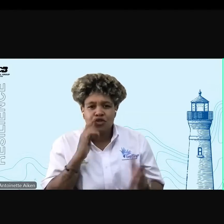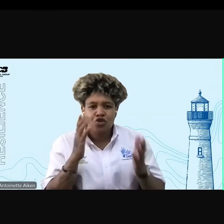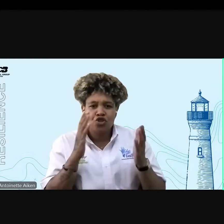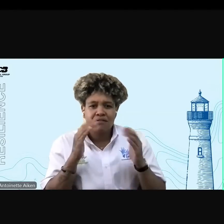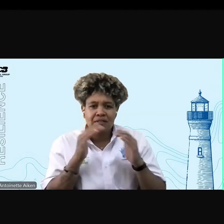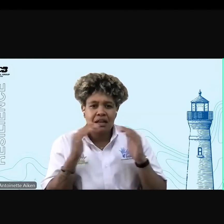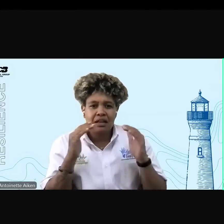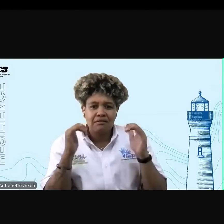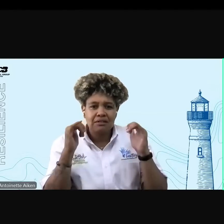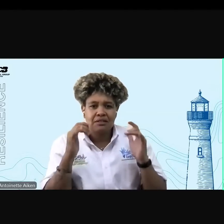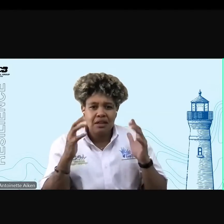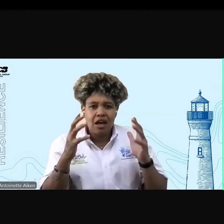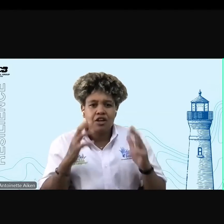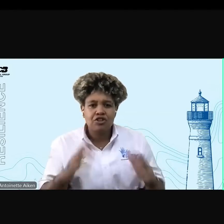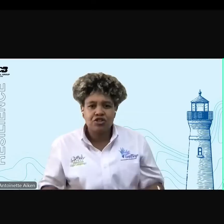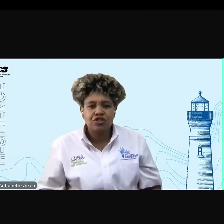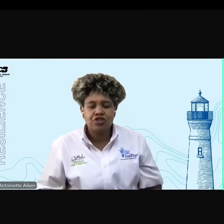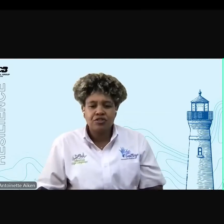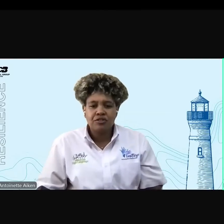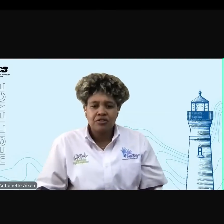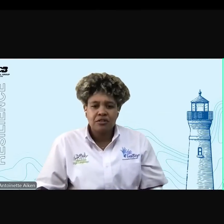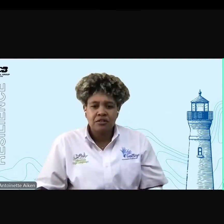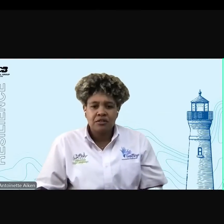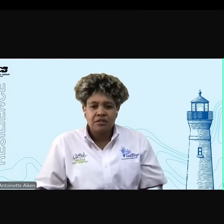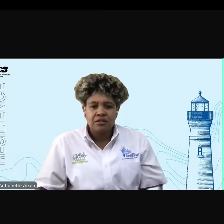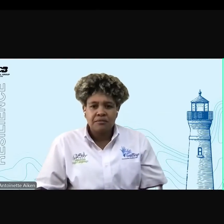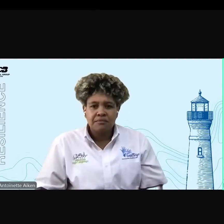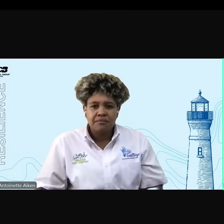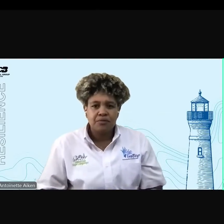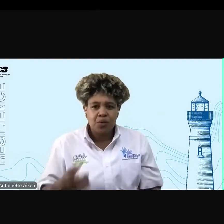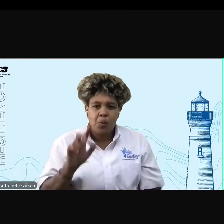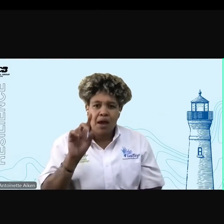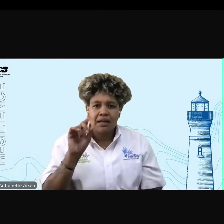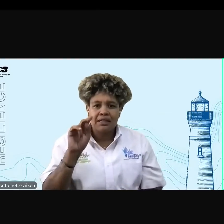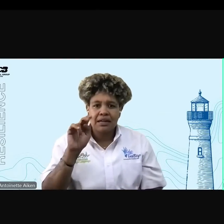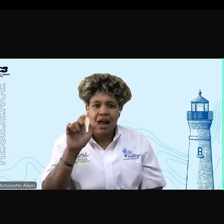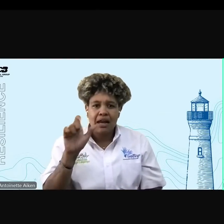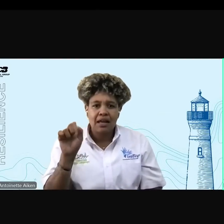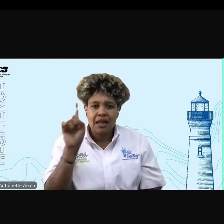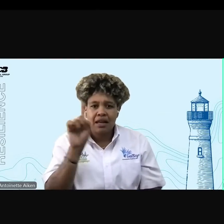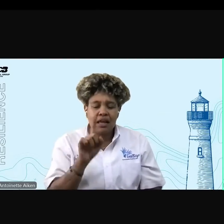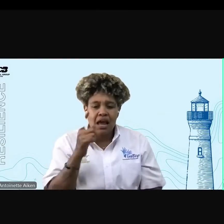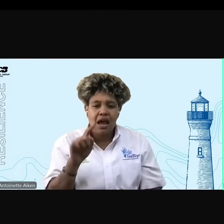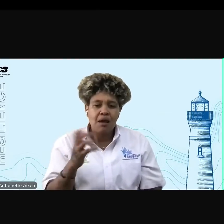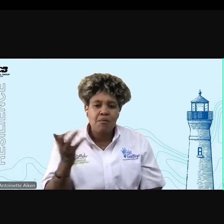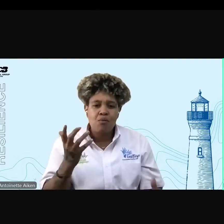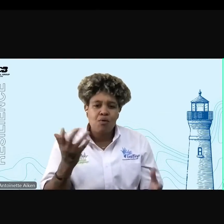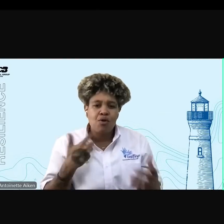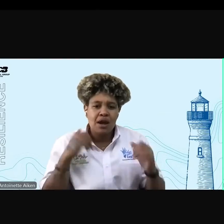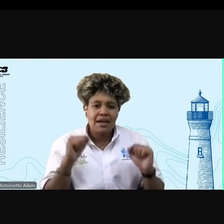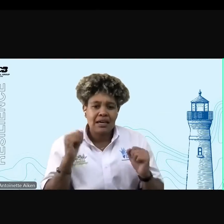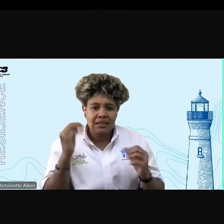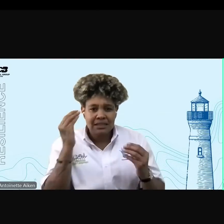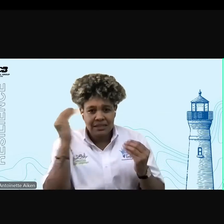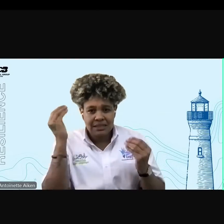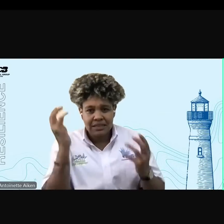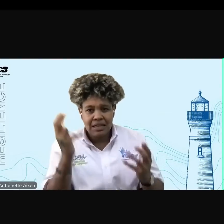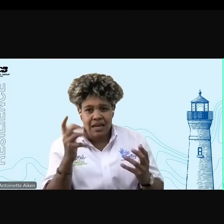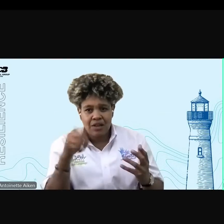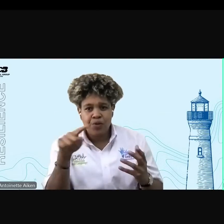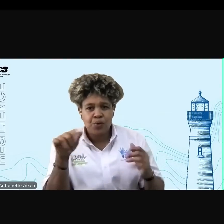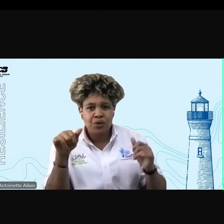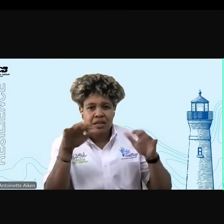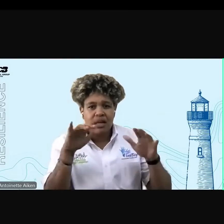standards. And while we bring Daniel up on screen, what I can say is that those